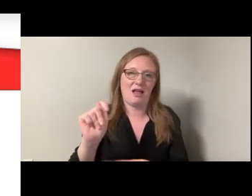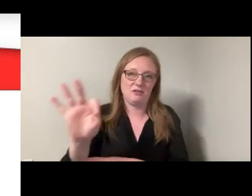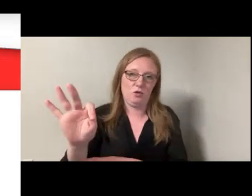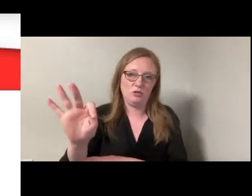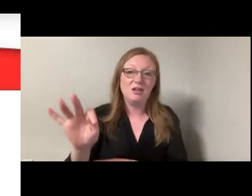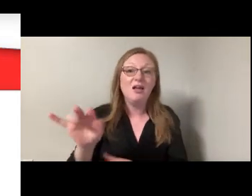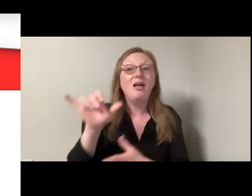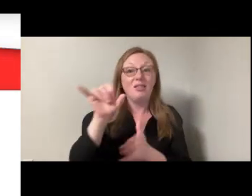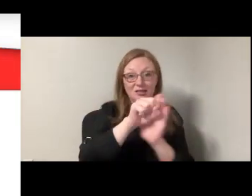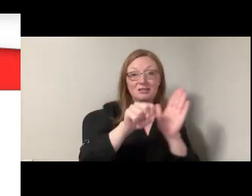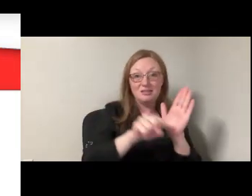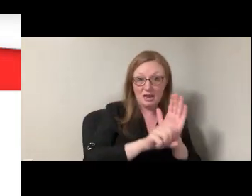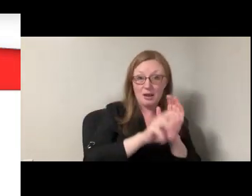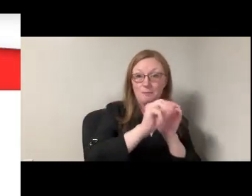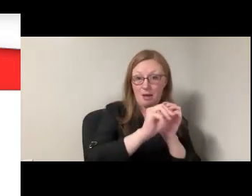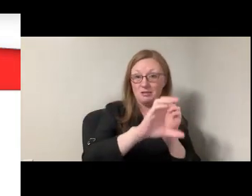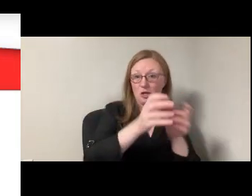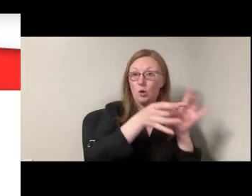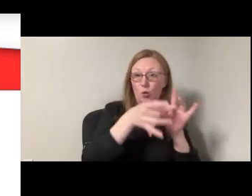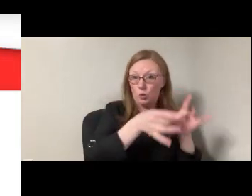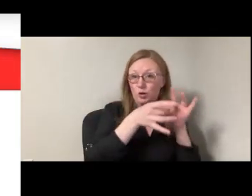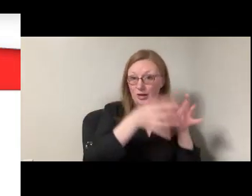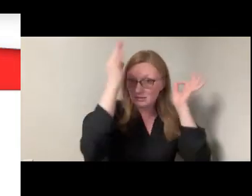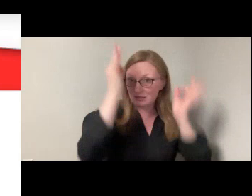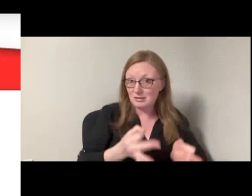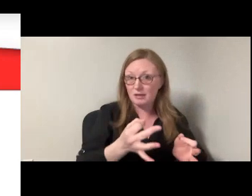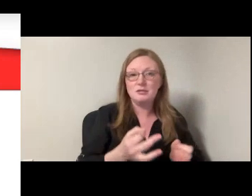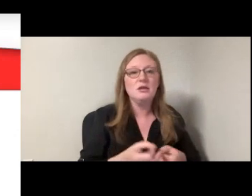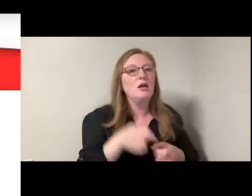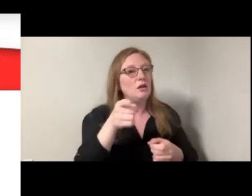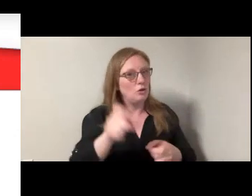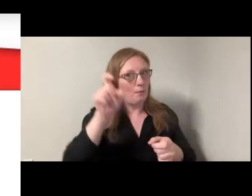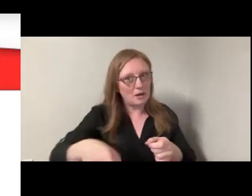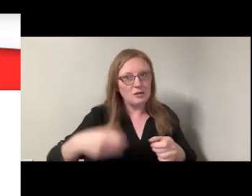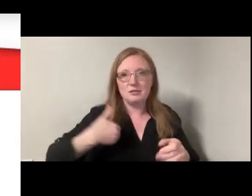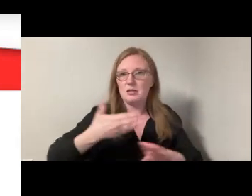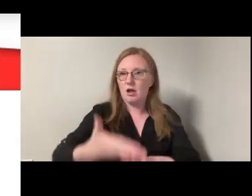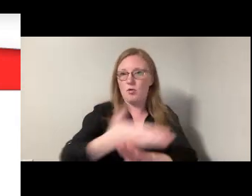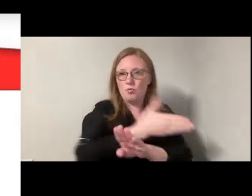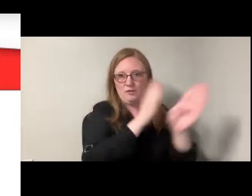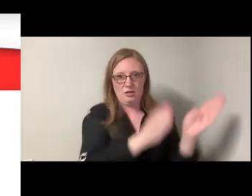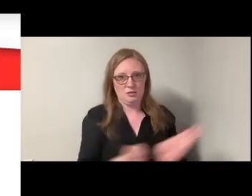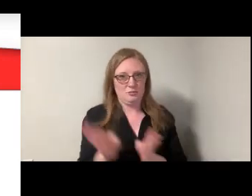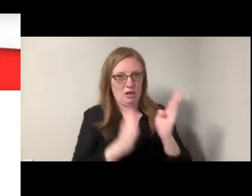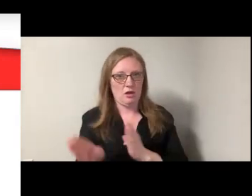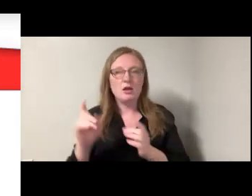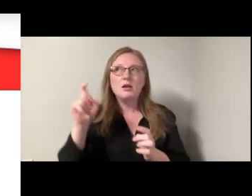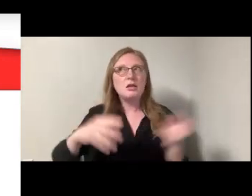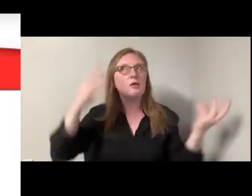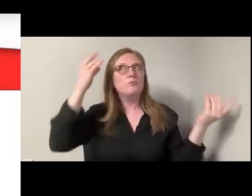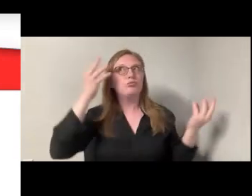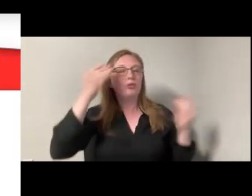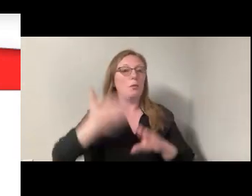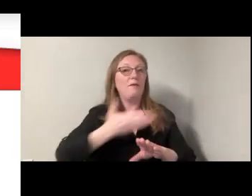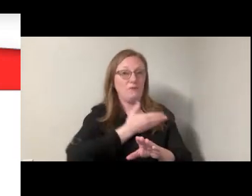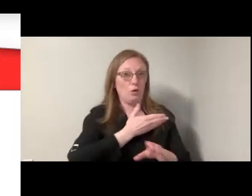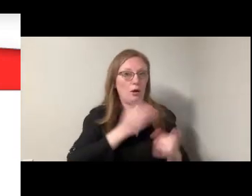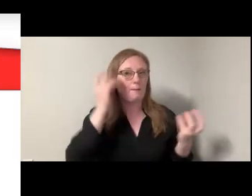made by the state mass care coordinator. Requires prior planning. All right, so this is something you got to think about in advance.